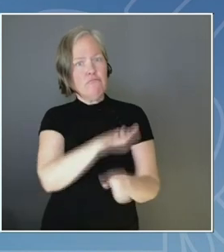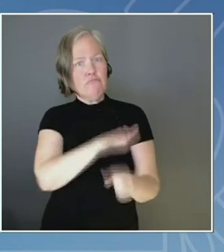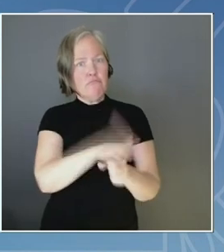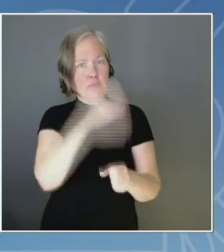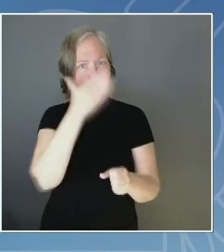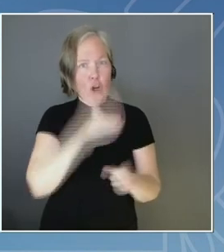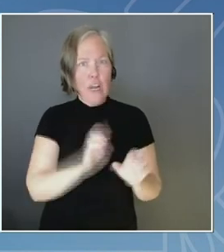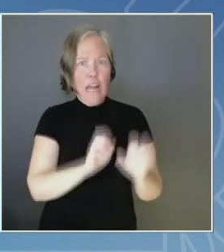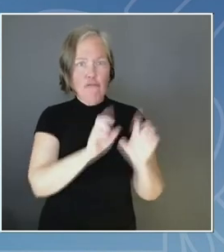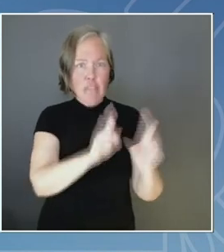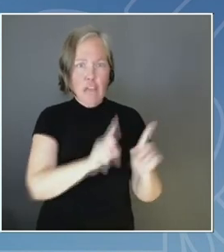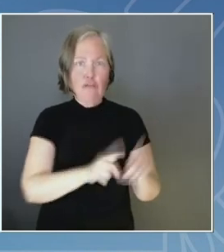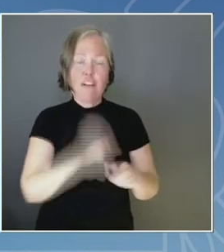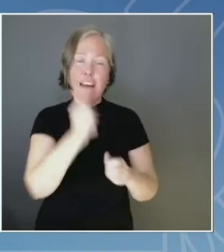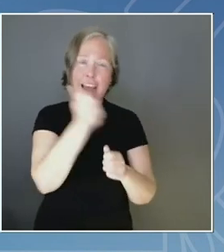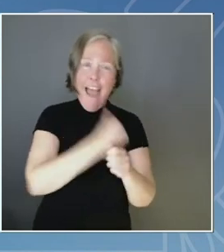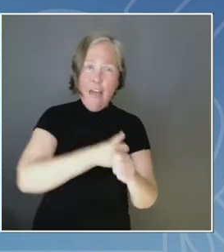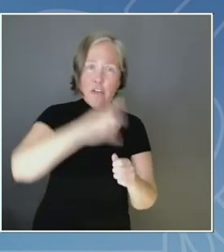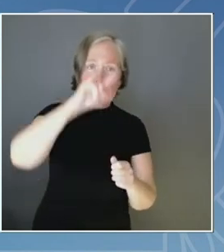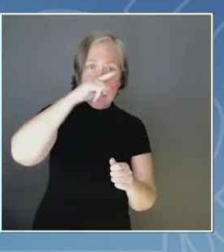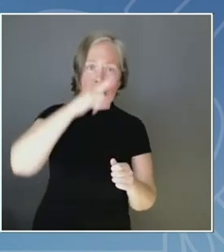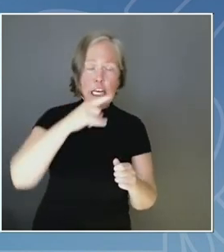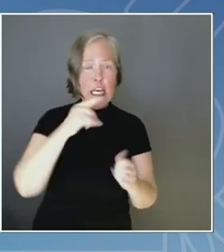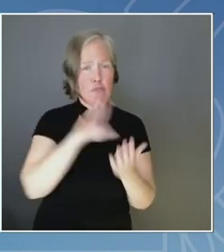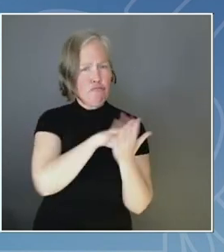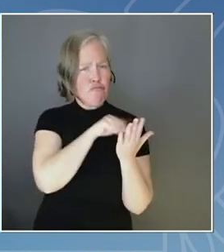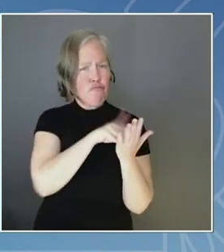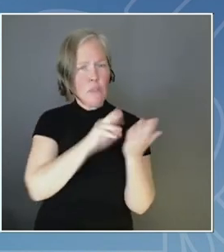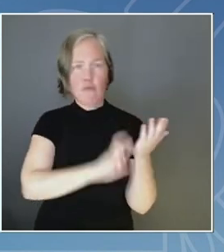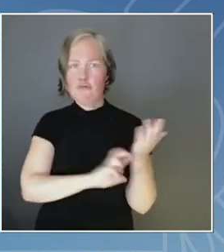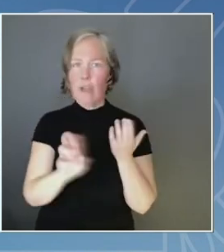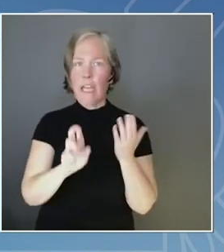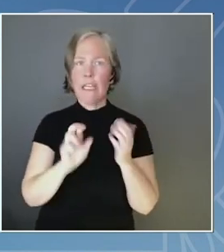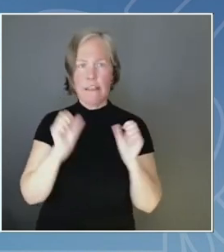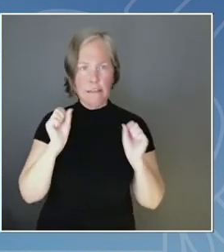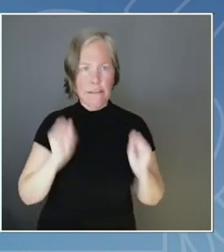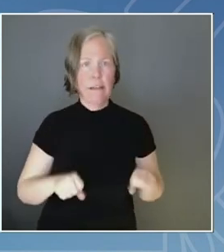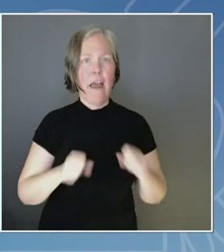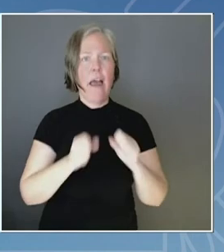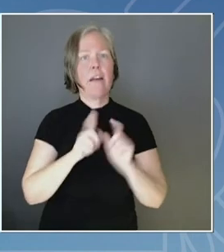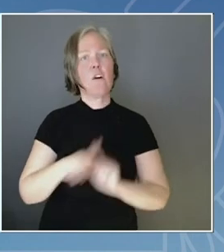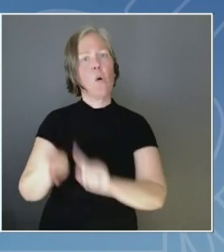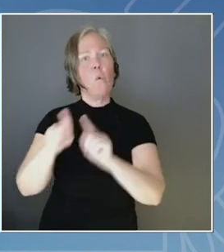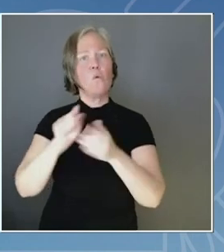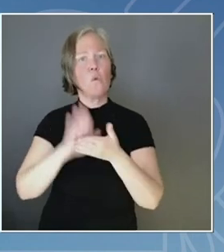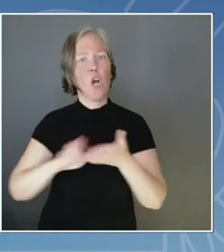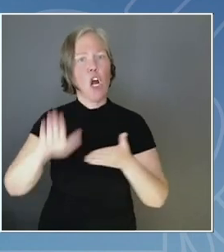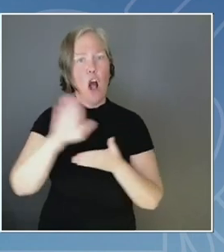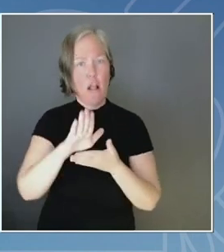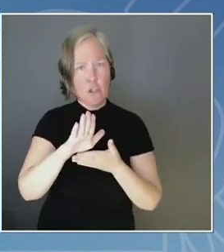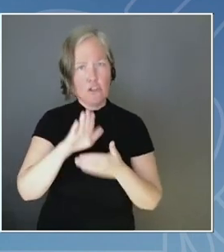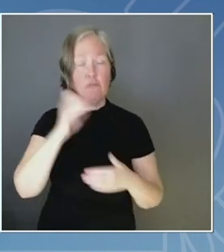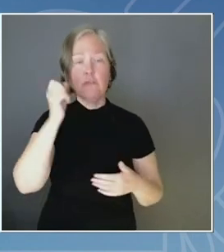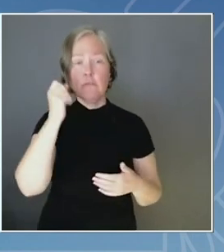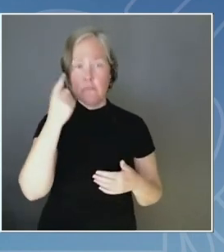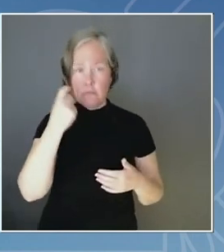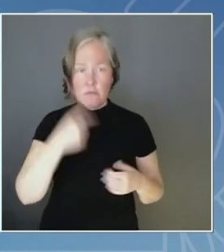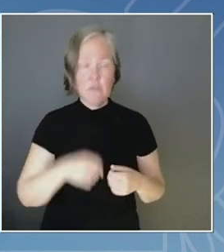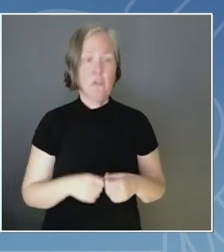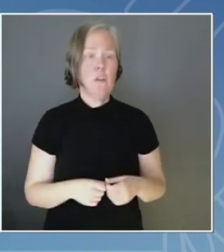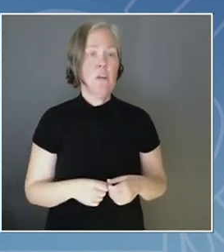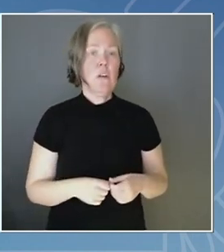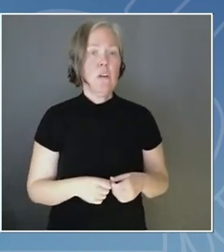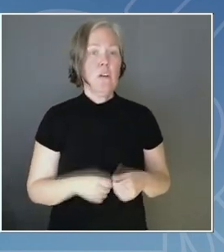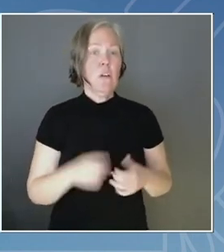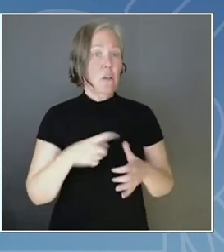college. Every one of those that go to college, some percent of them will be prepared to go to